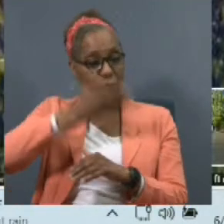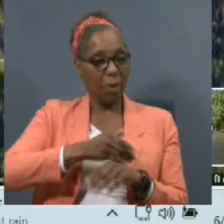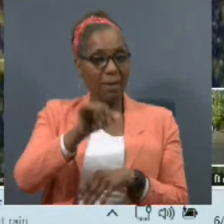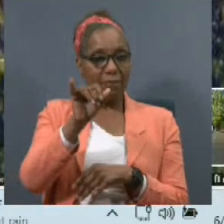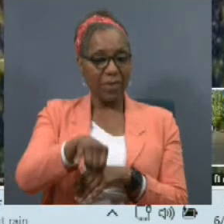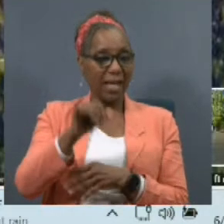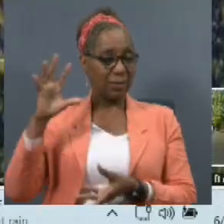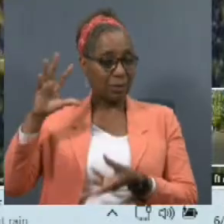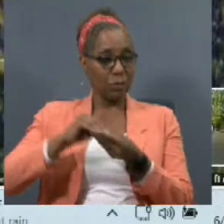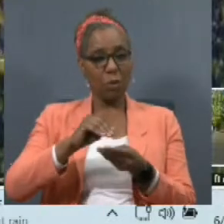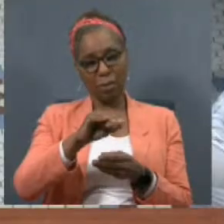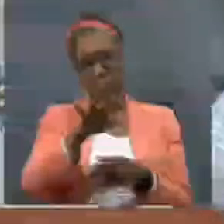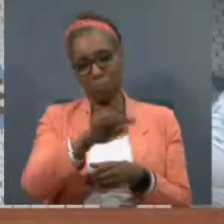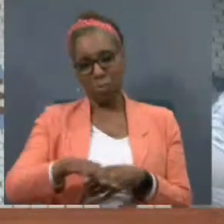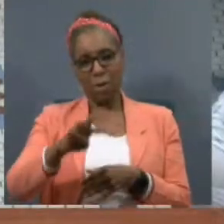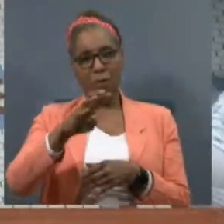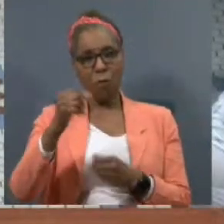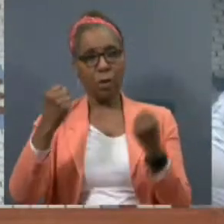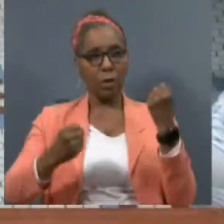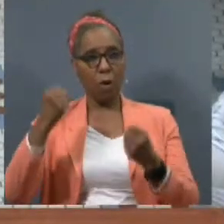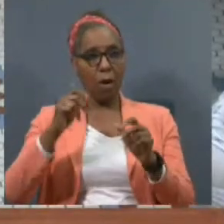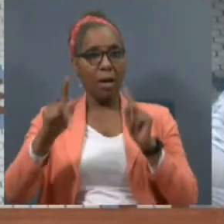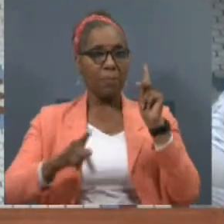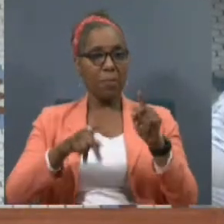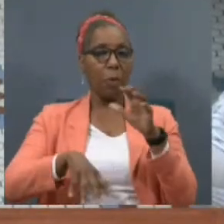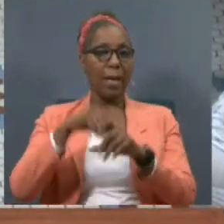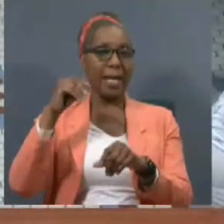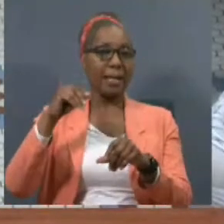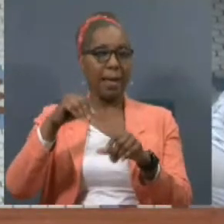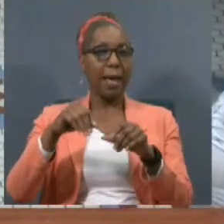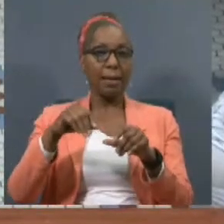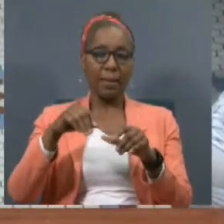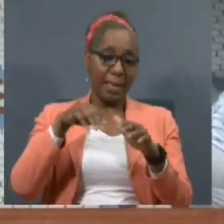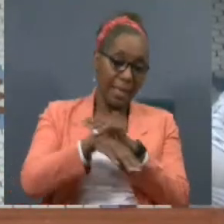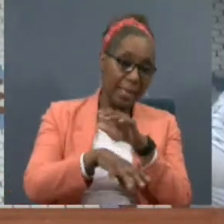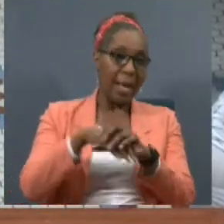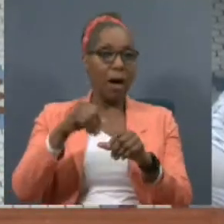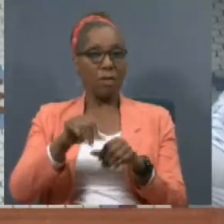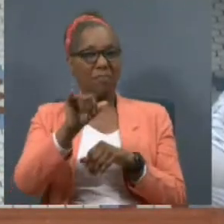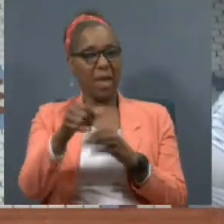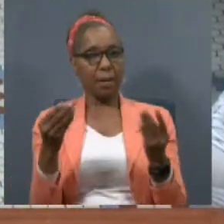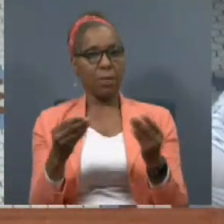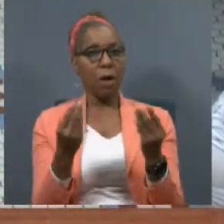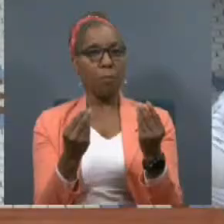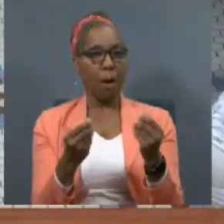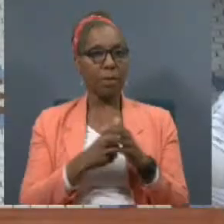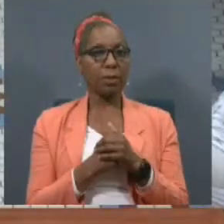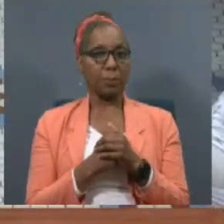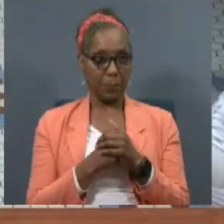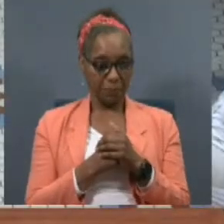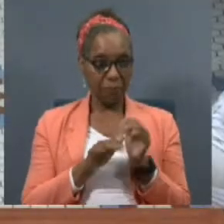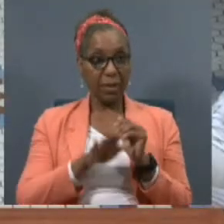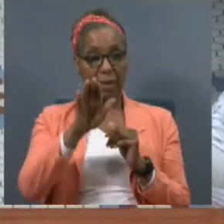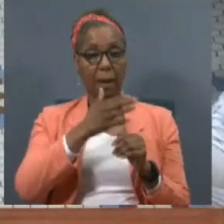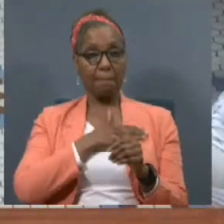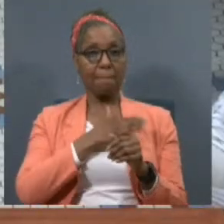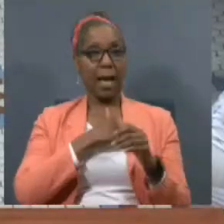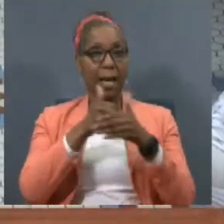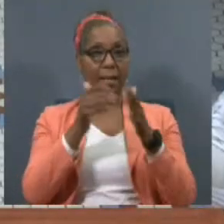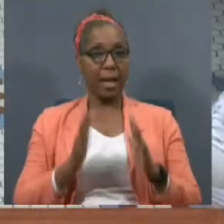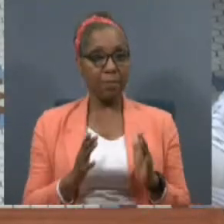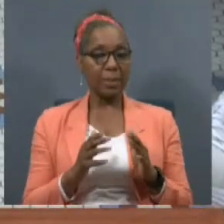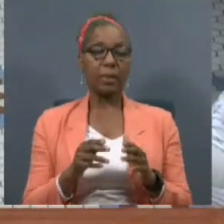a total of possible 40 cars of people trying to go in and out of this property. The ingress and egress to my neighborhood